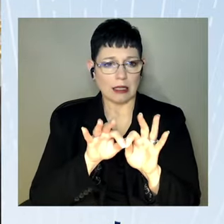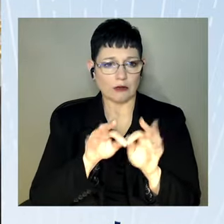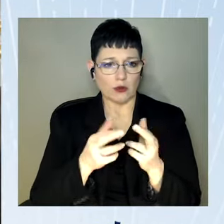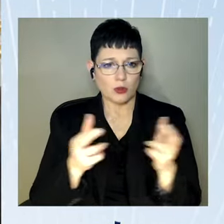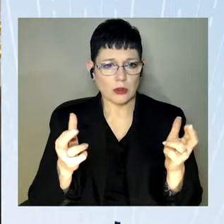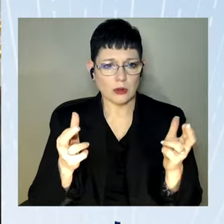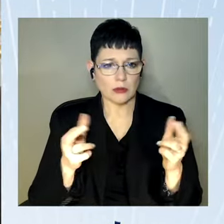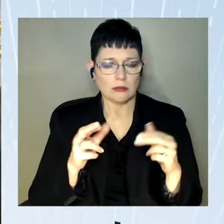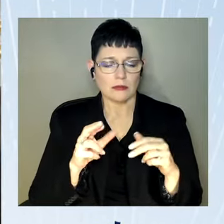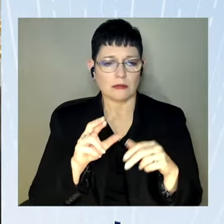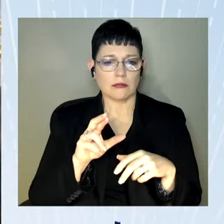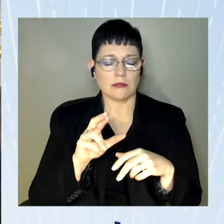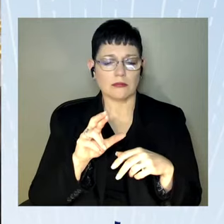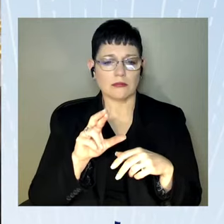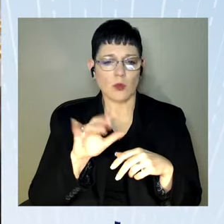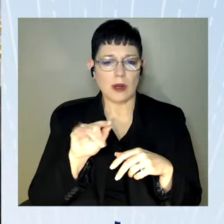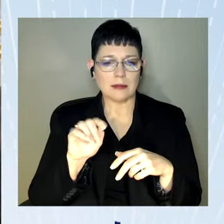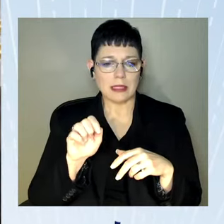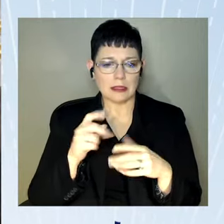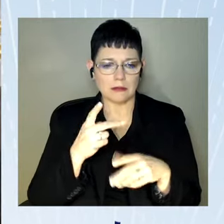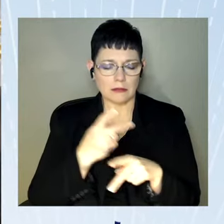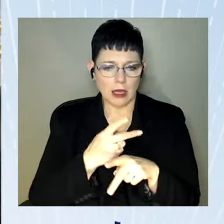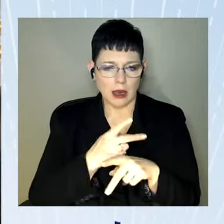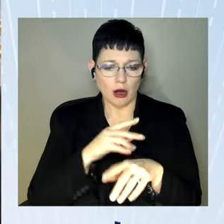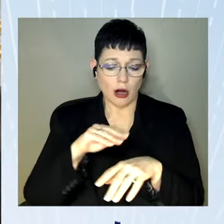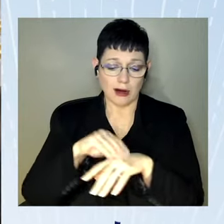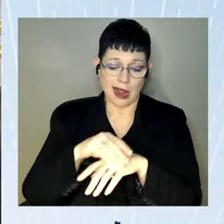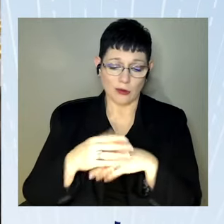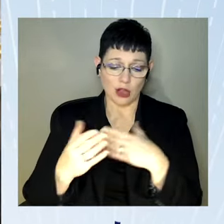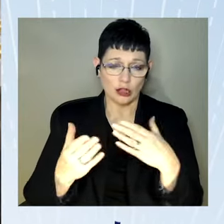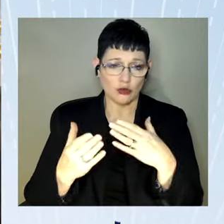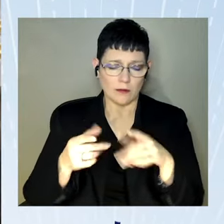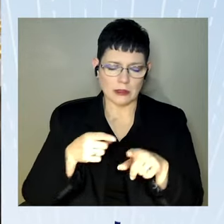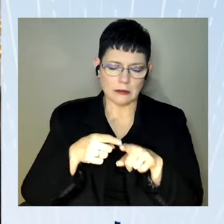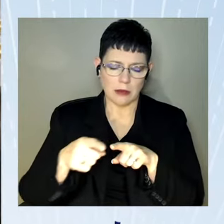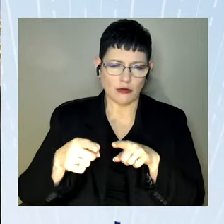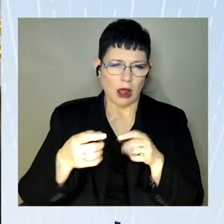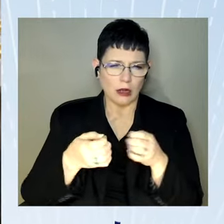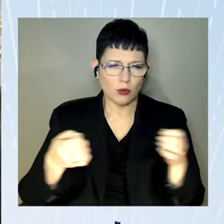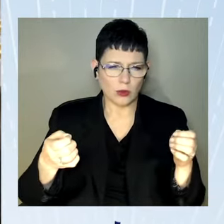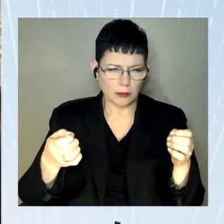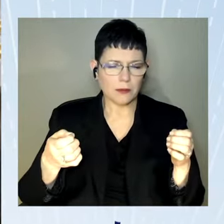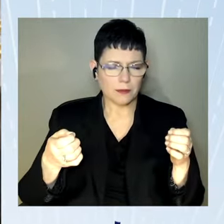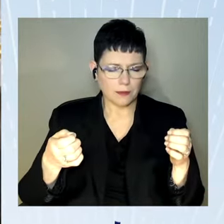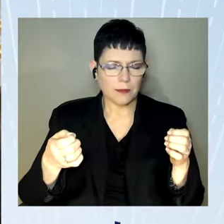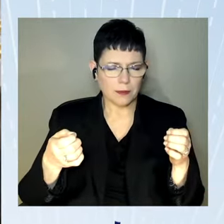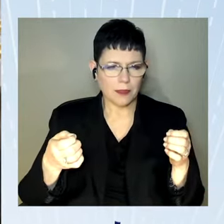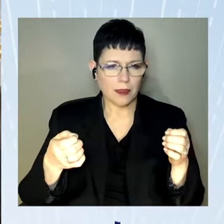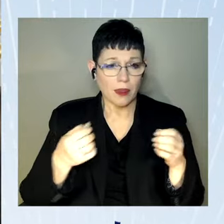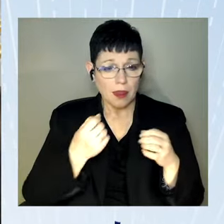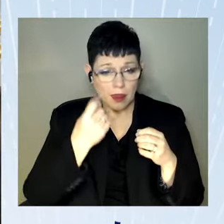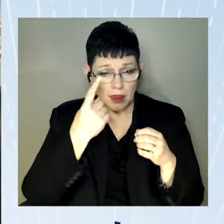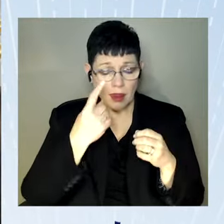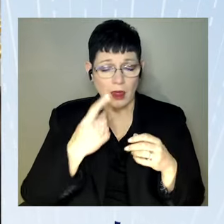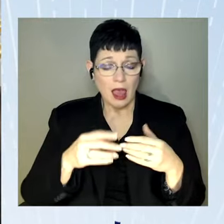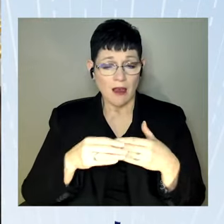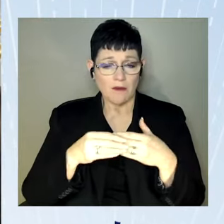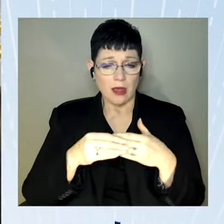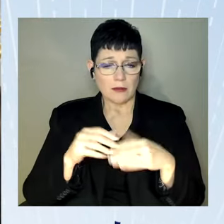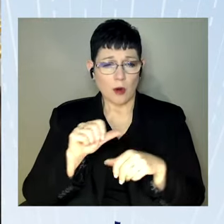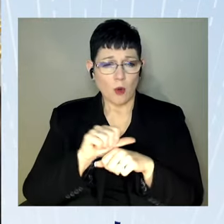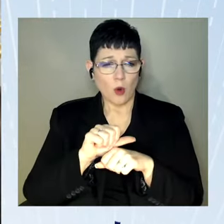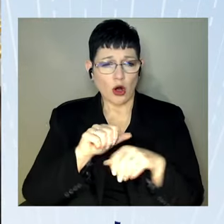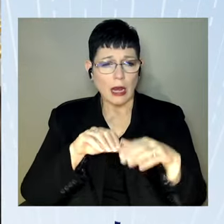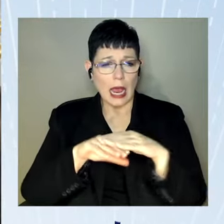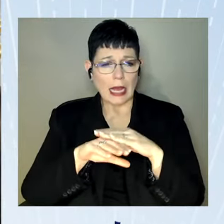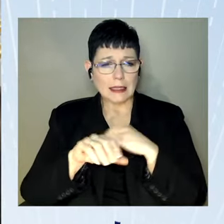care, counseling services, and specialized equipment. Additionally, accommodating caregiver schedules through flexible work accommodations can empower